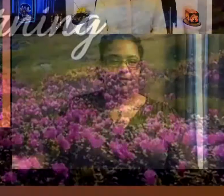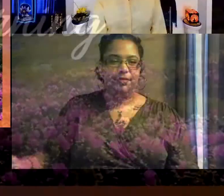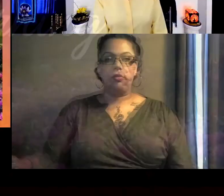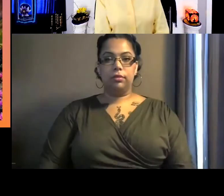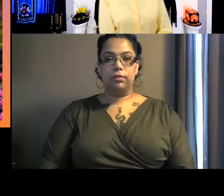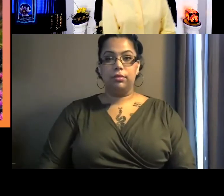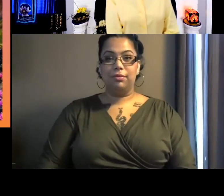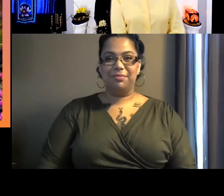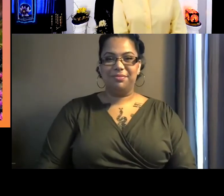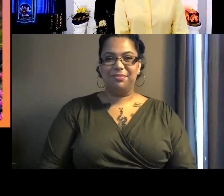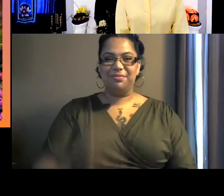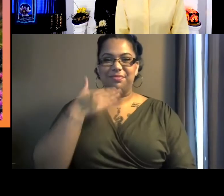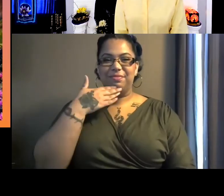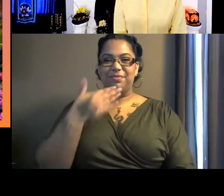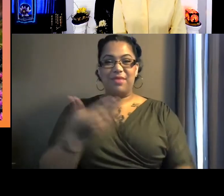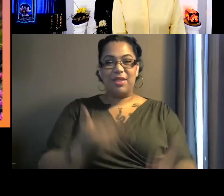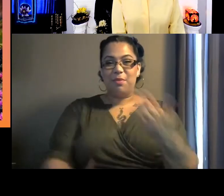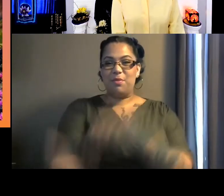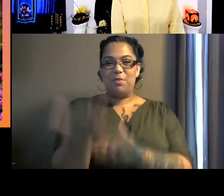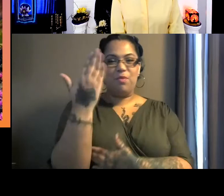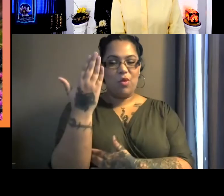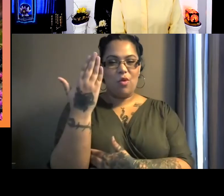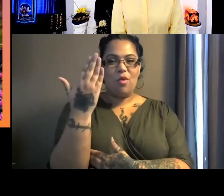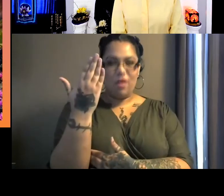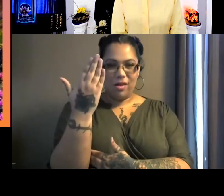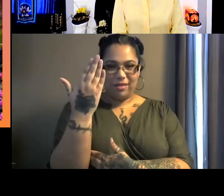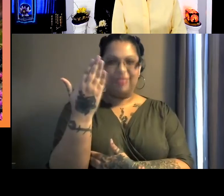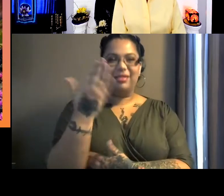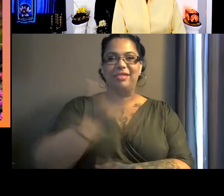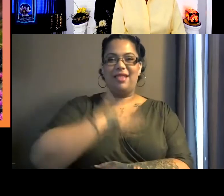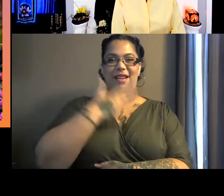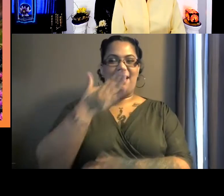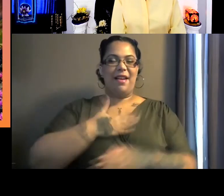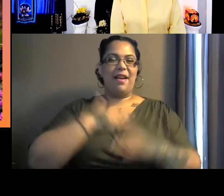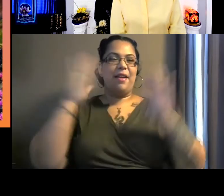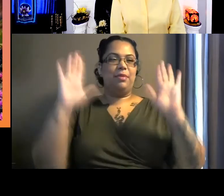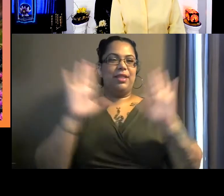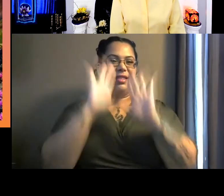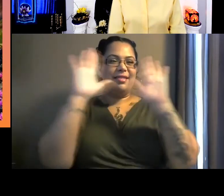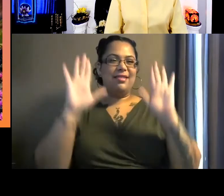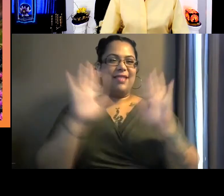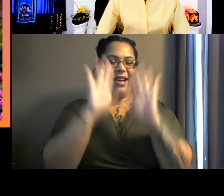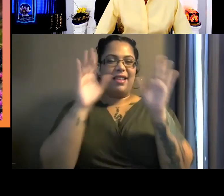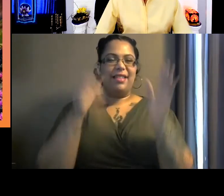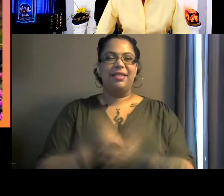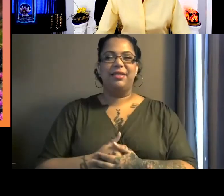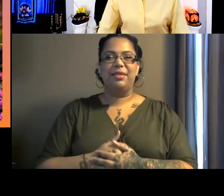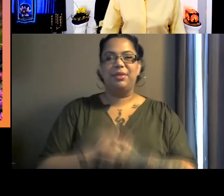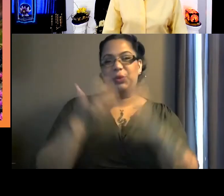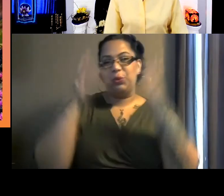it. Good morning and happy Sunday. Woo.